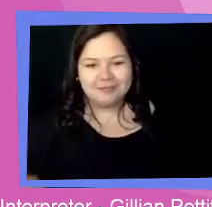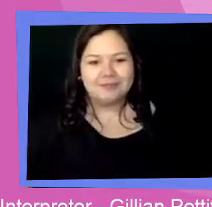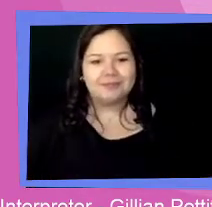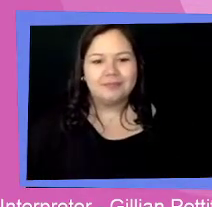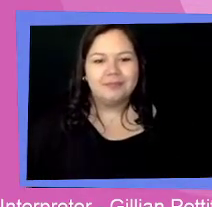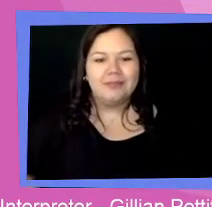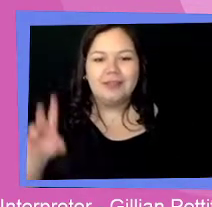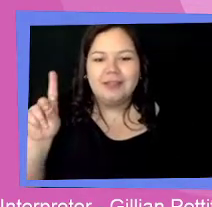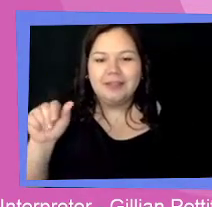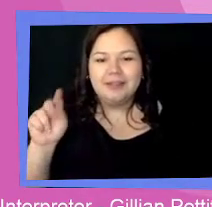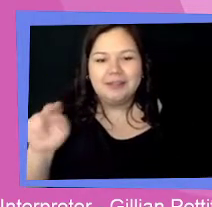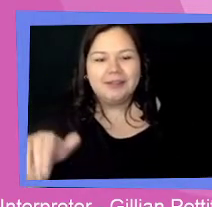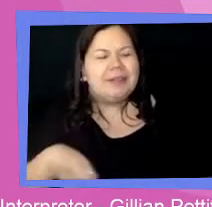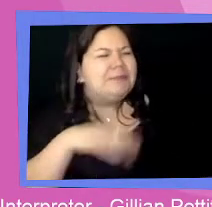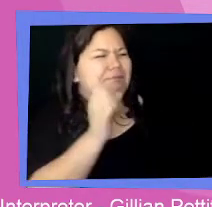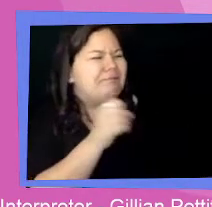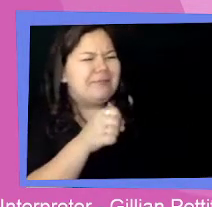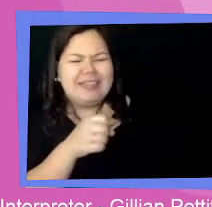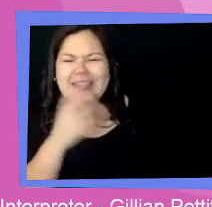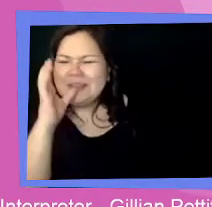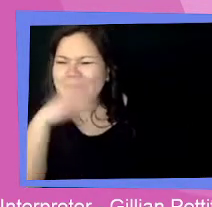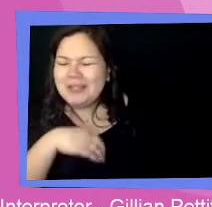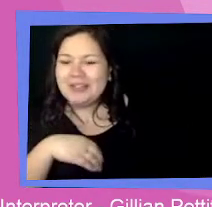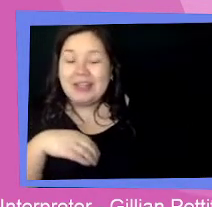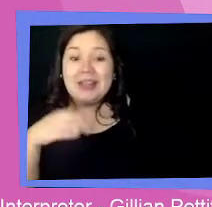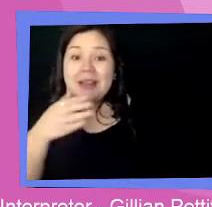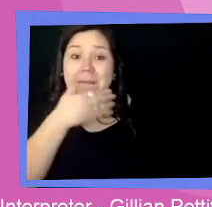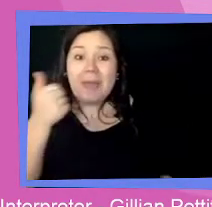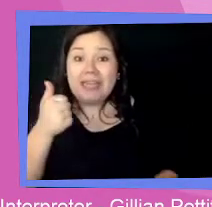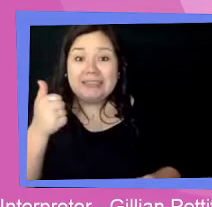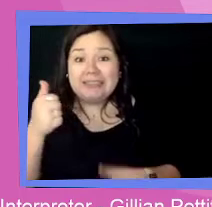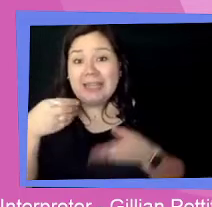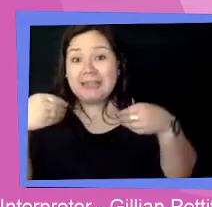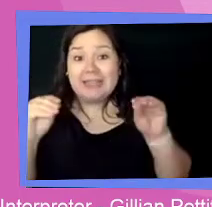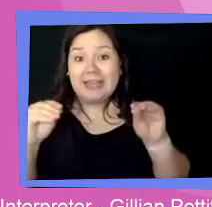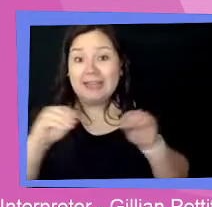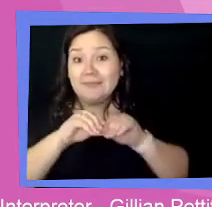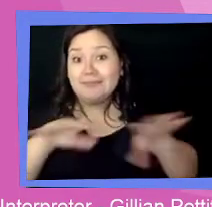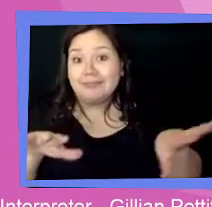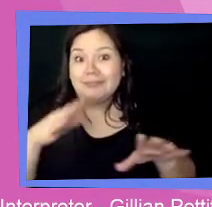the best selling lists in Canada released every week from the CBC,